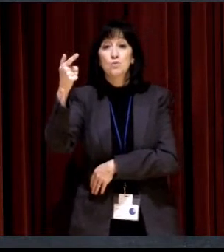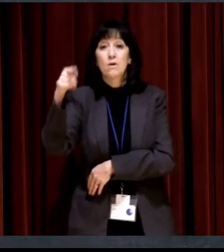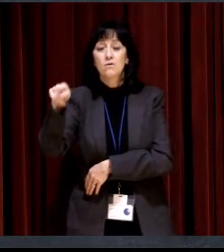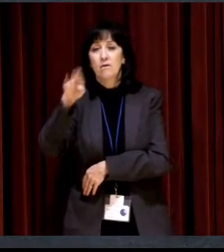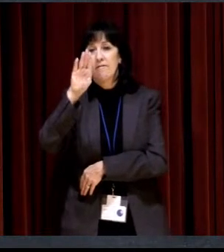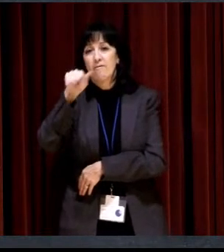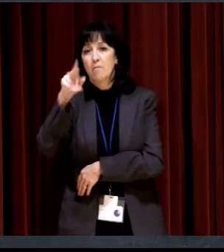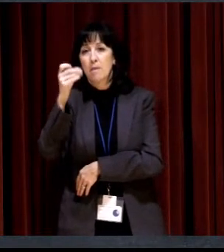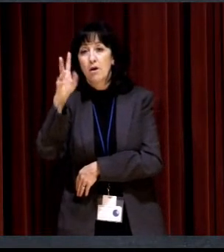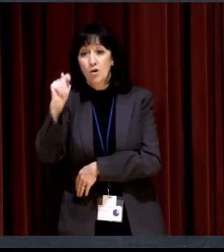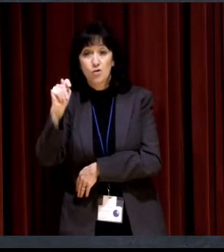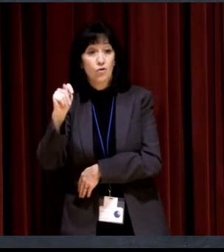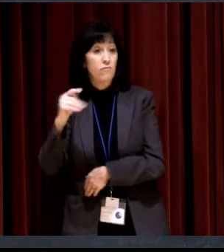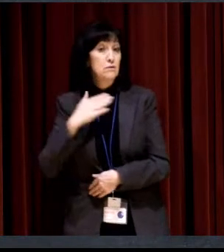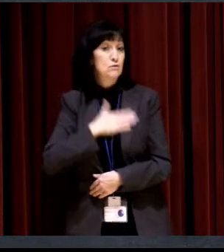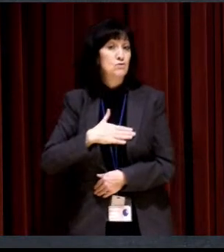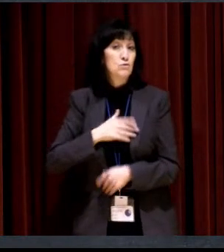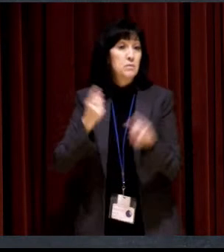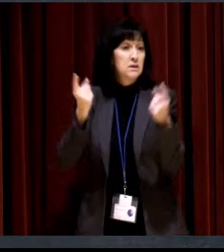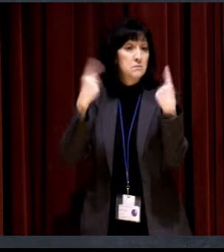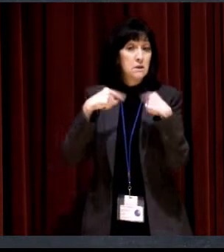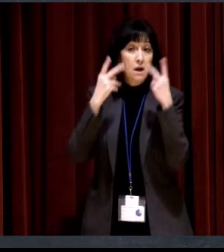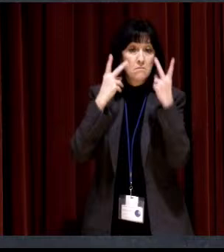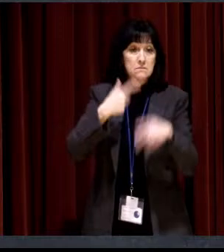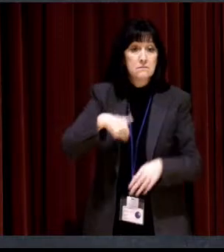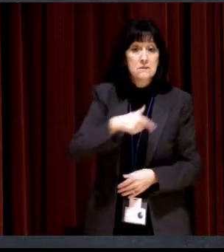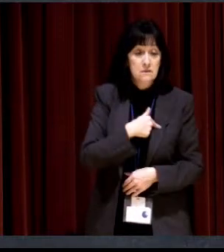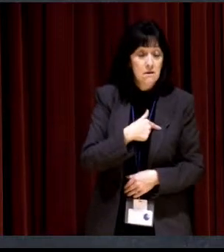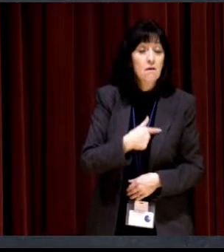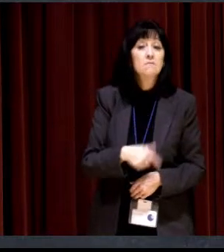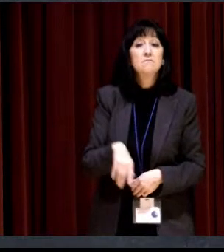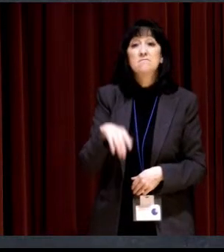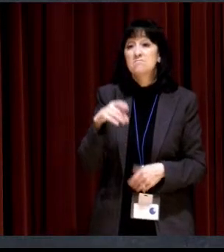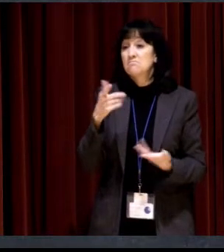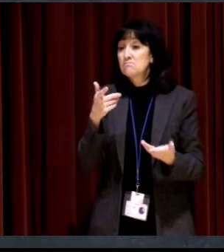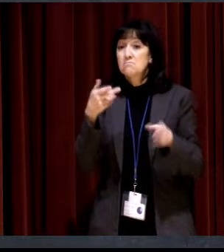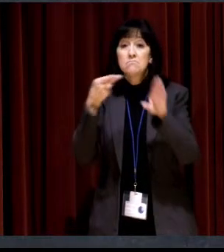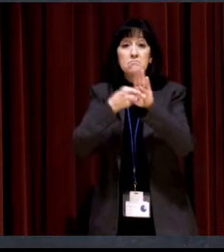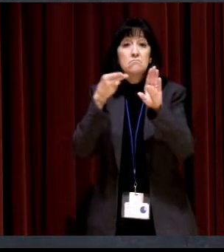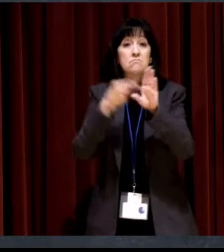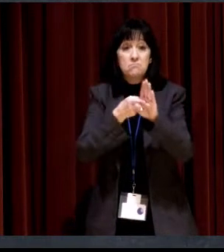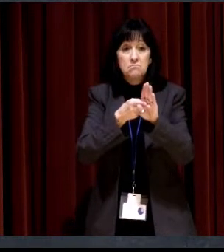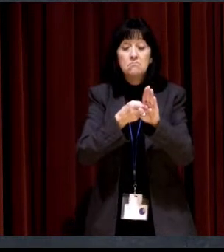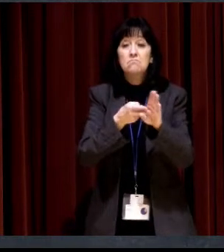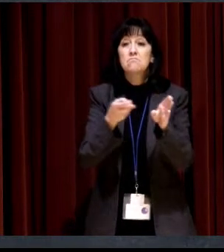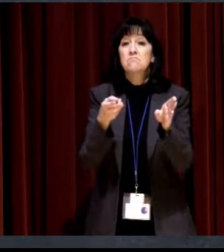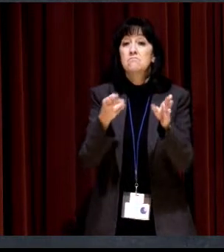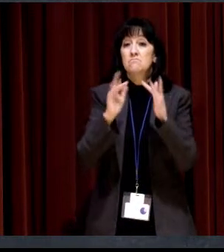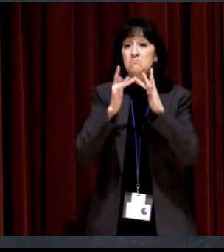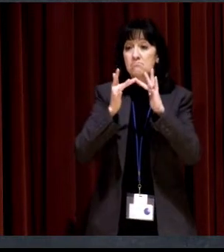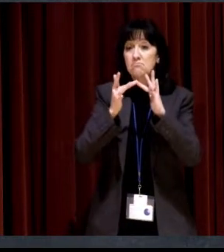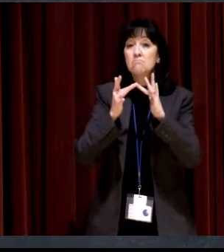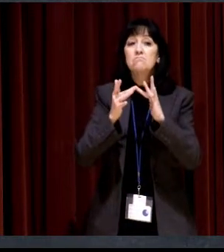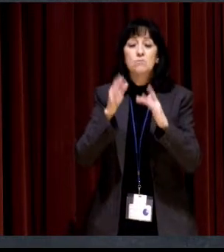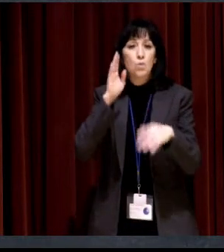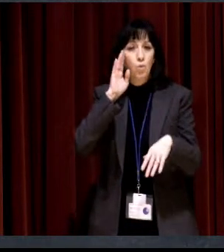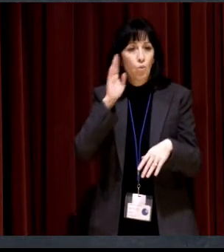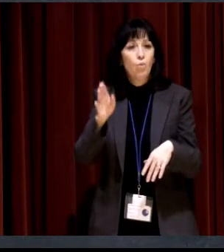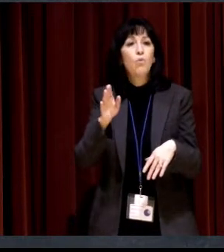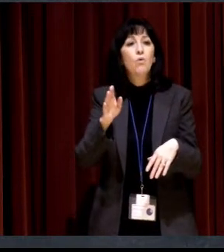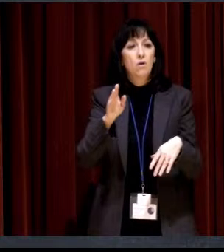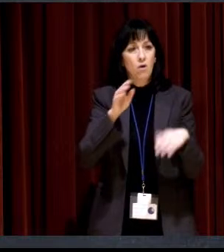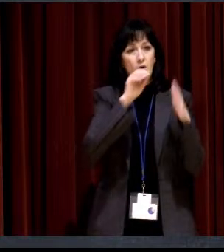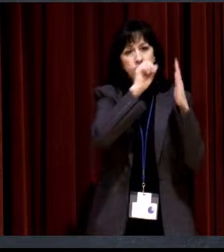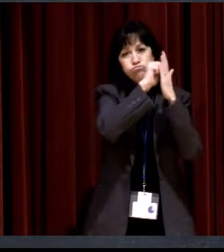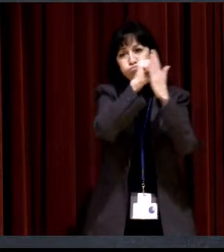you who are here, you're welcome. Those who are joining us online, and we'll be out handing out flyers and knocking on doors to do the same and try to